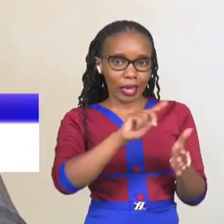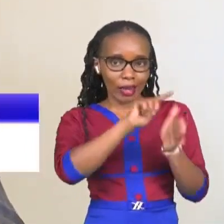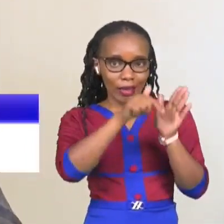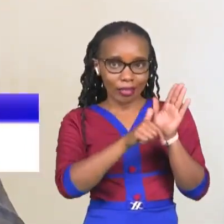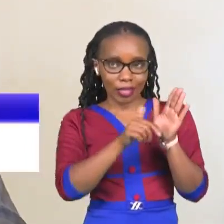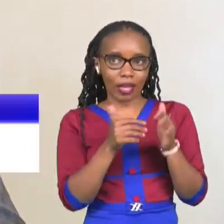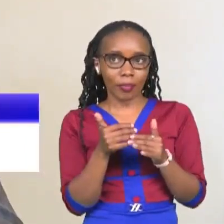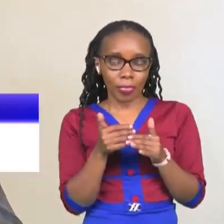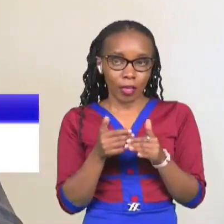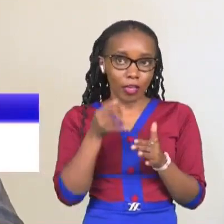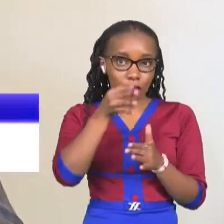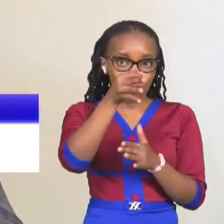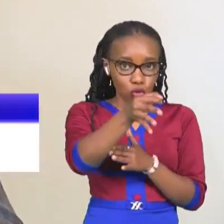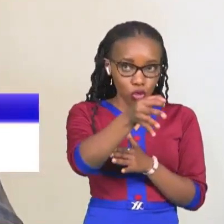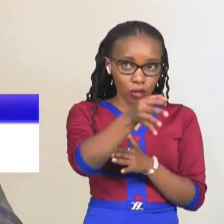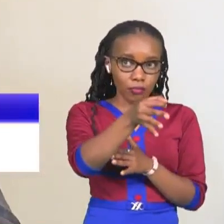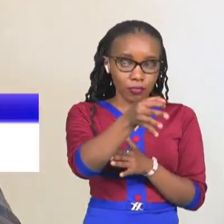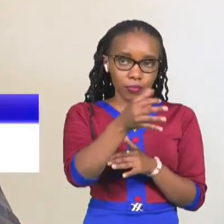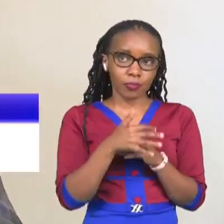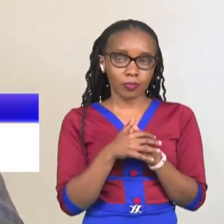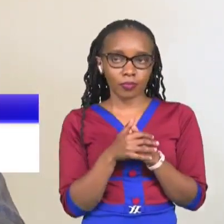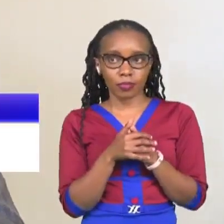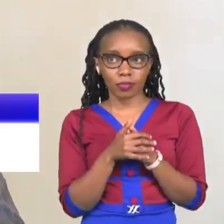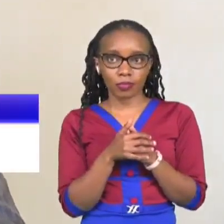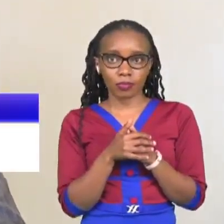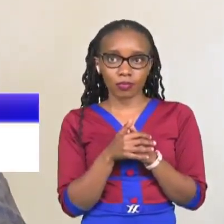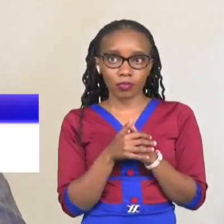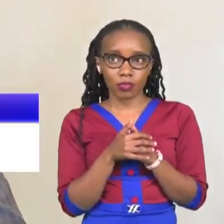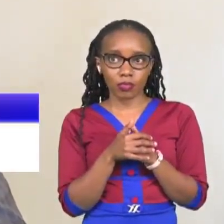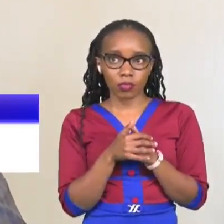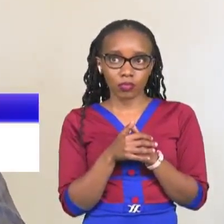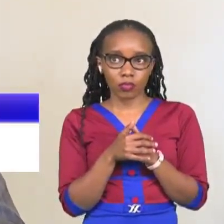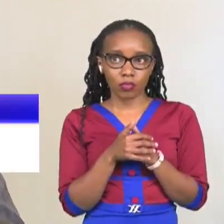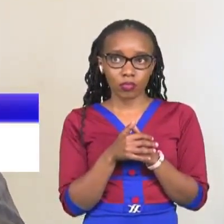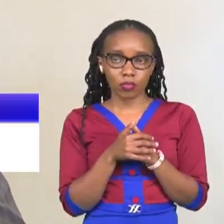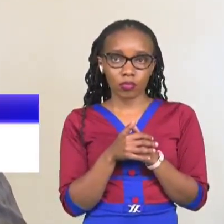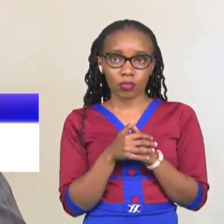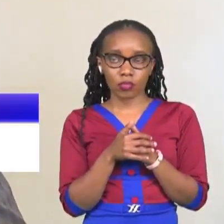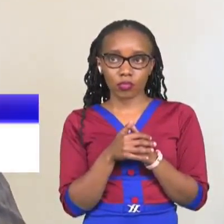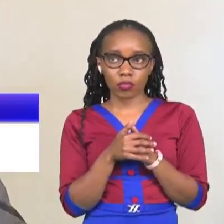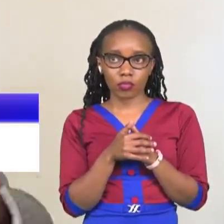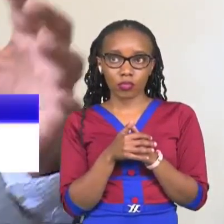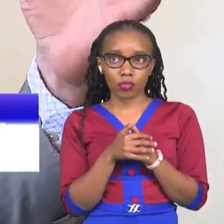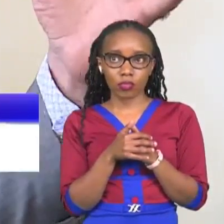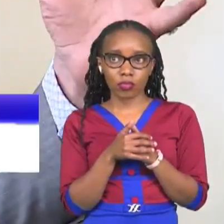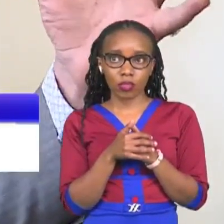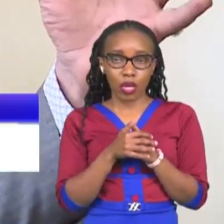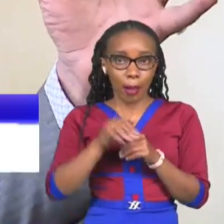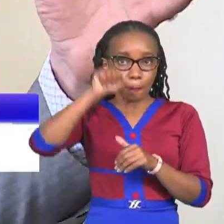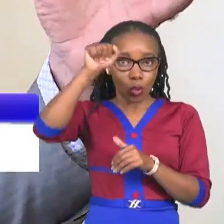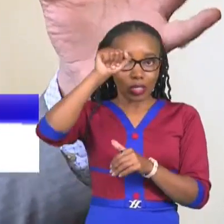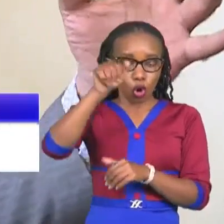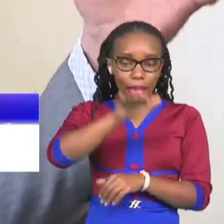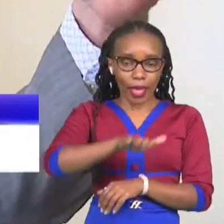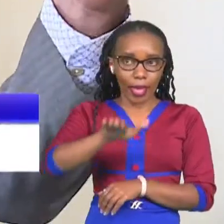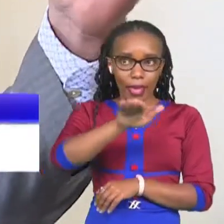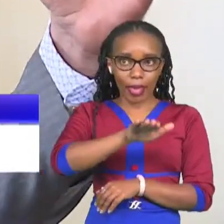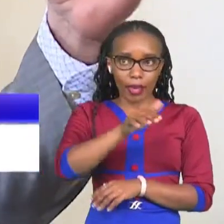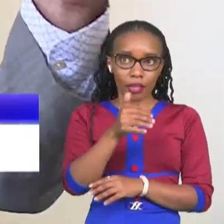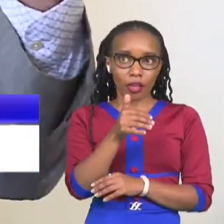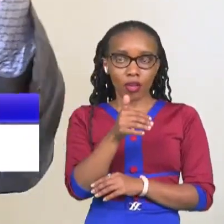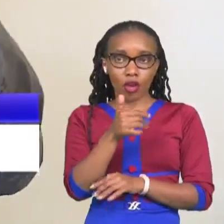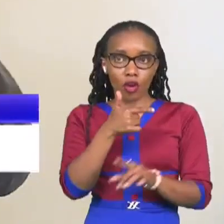looking further and thinking to themselves, this is actually one geopolitical area stretching from